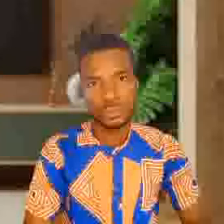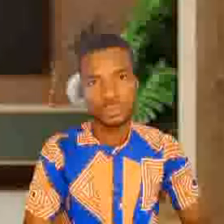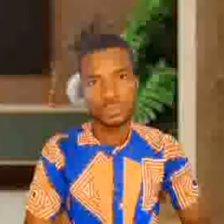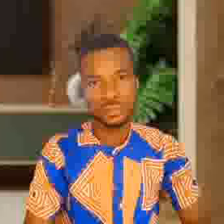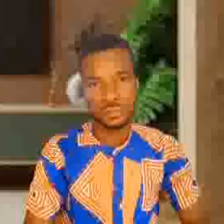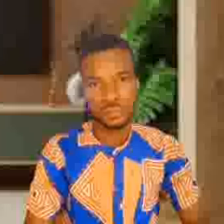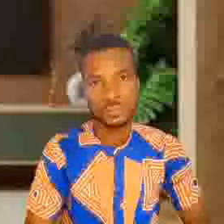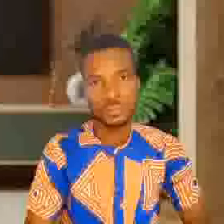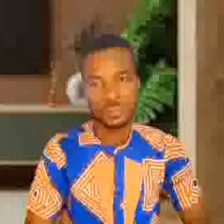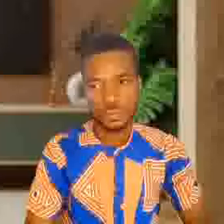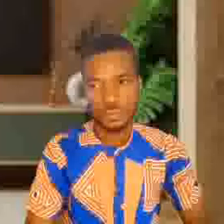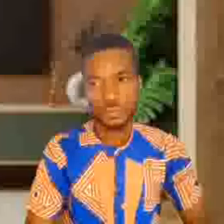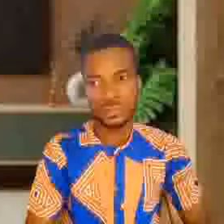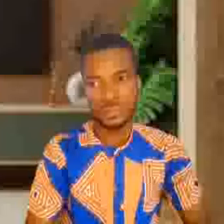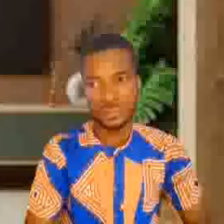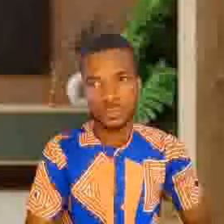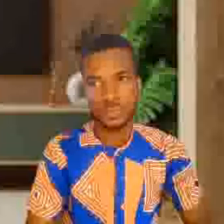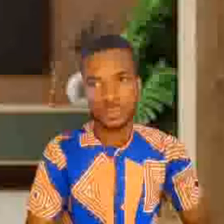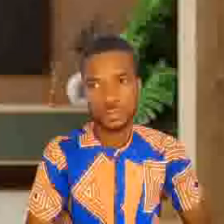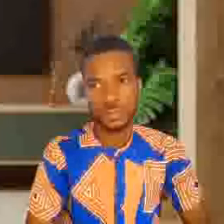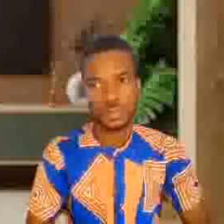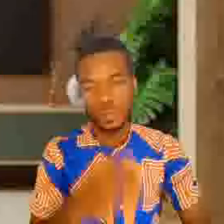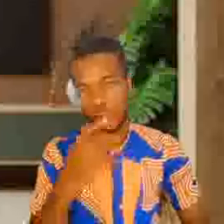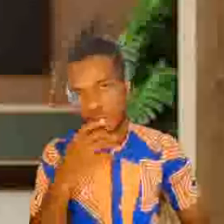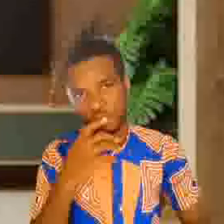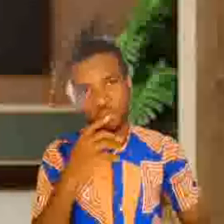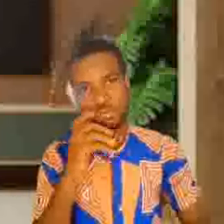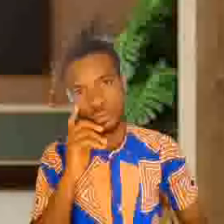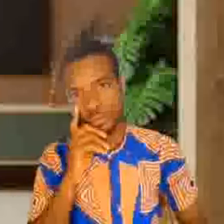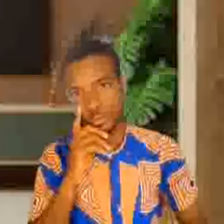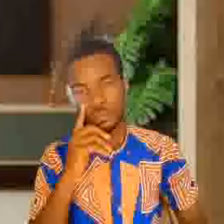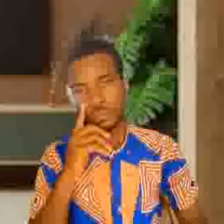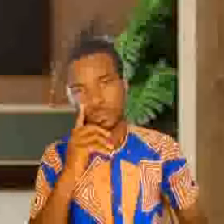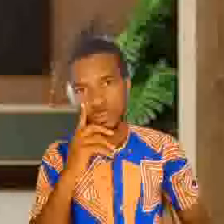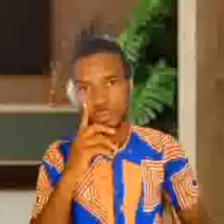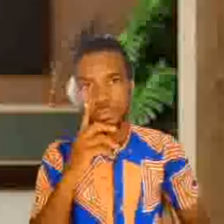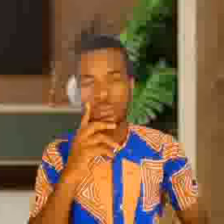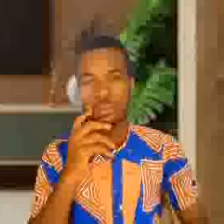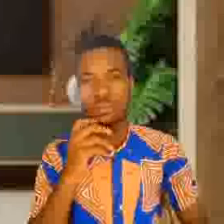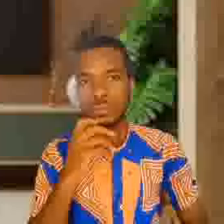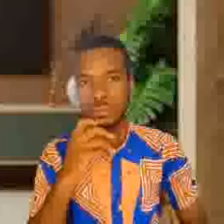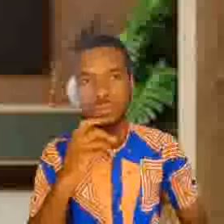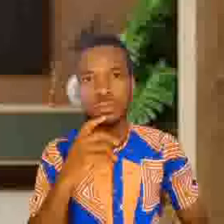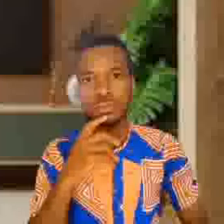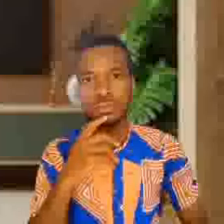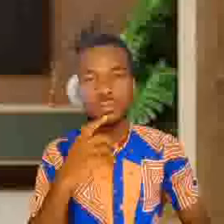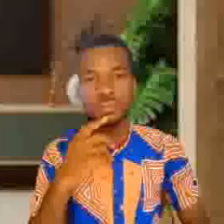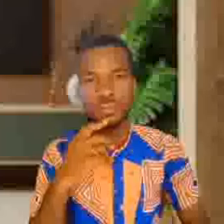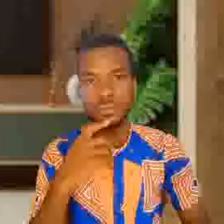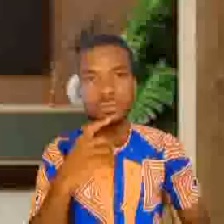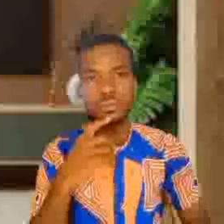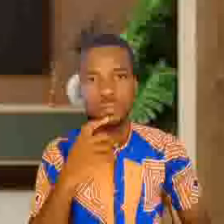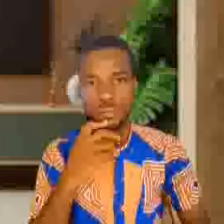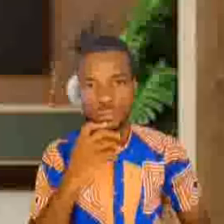The reason why God spoke to me and told me those words that we may consider not to be important is because he had already scheduled the day of